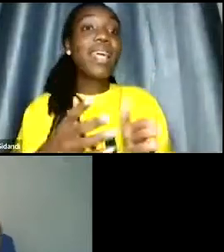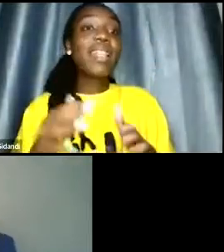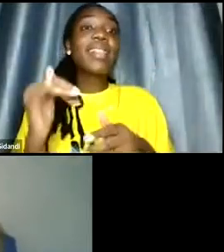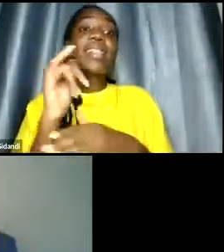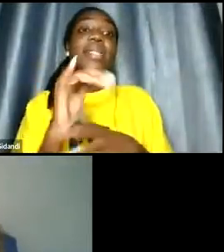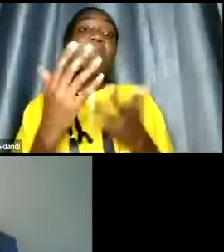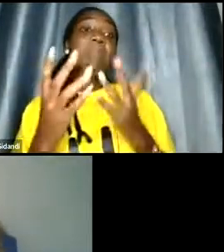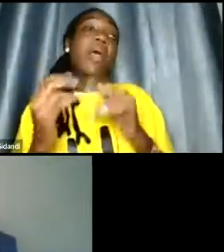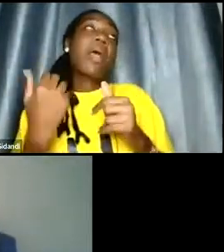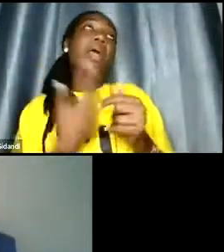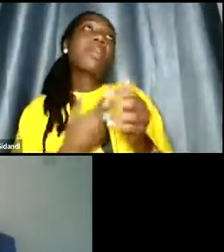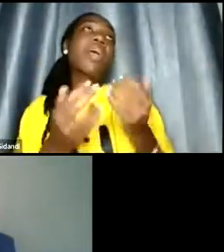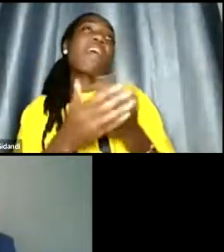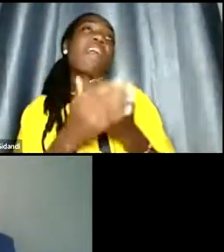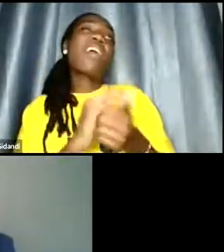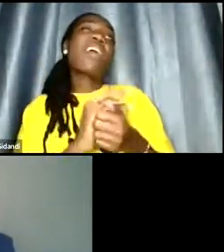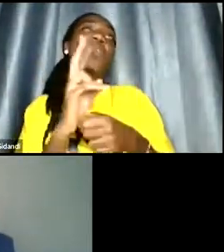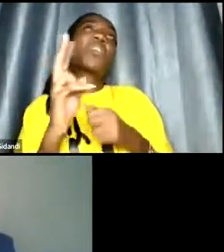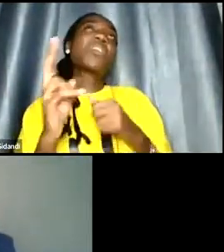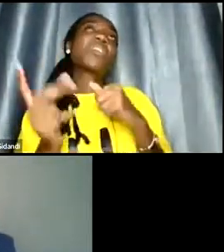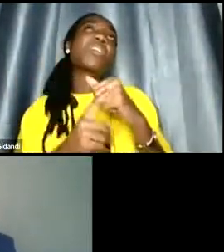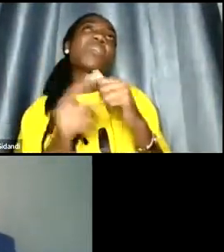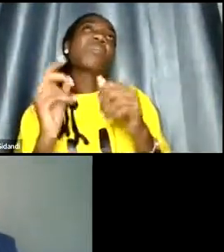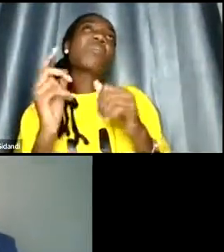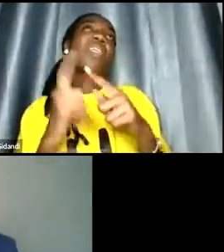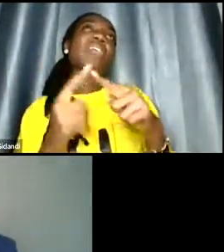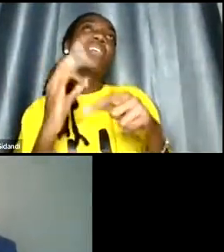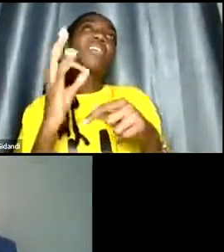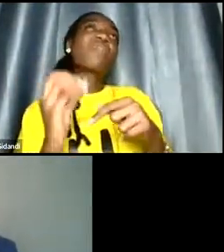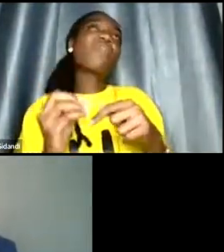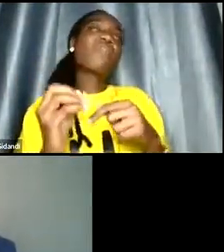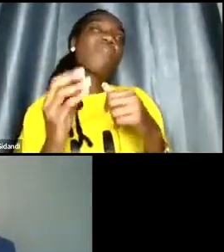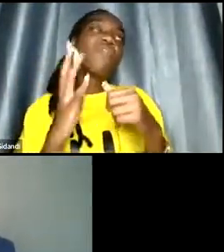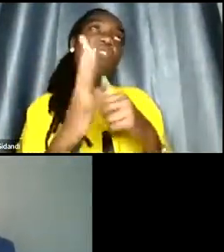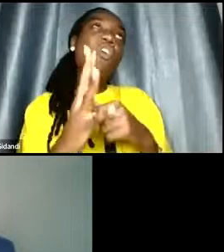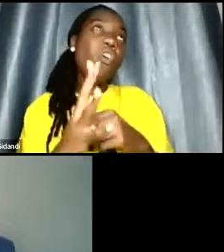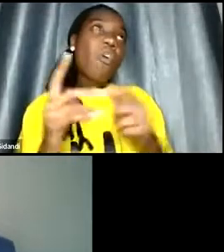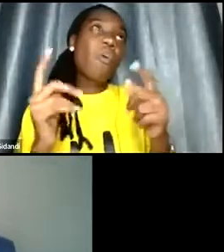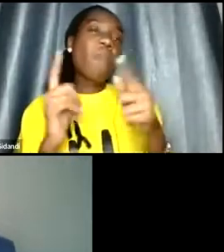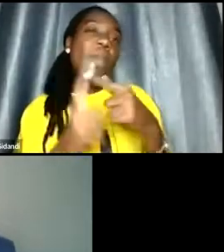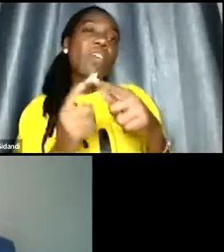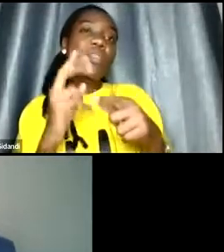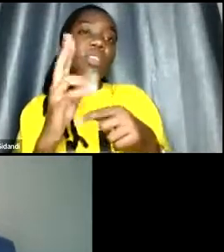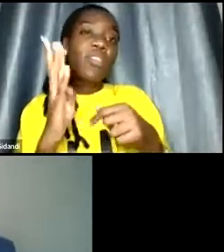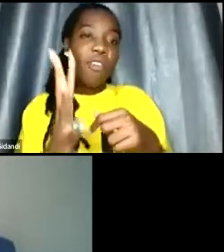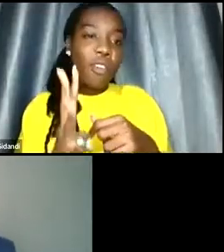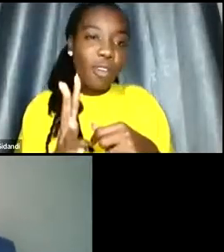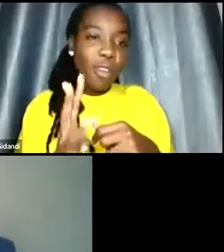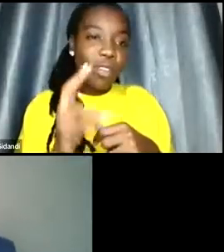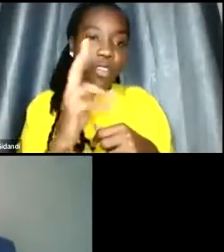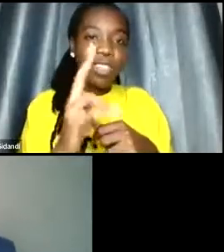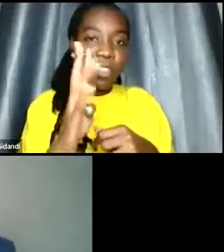have covered like what? 26 plus 34 plus 24. What is that? 24 plus 26 is